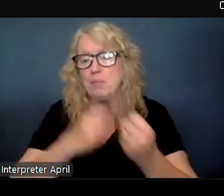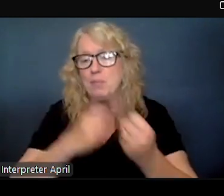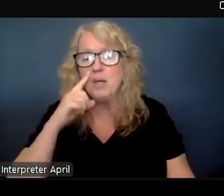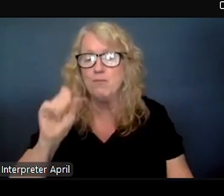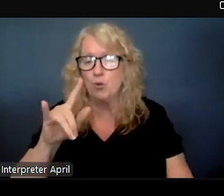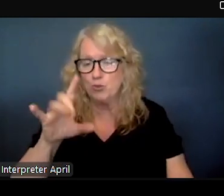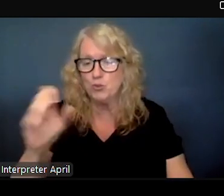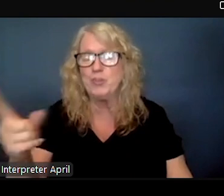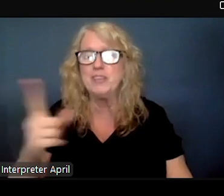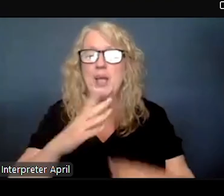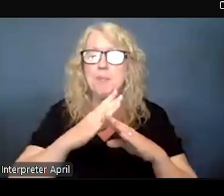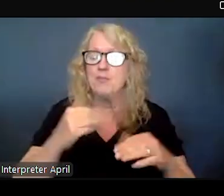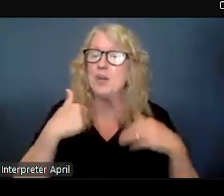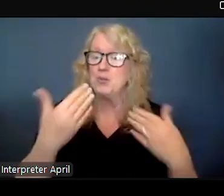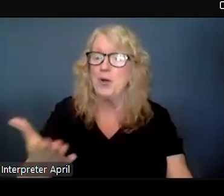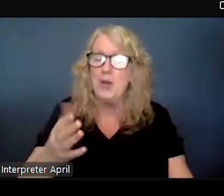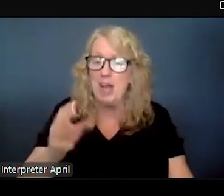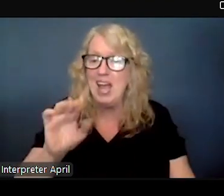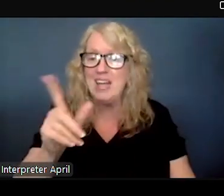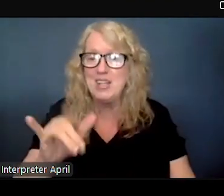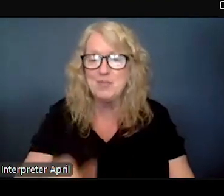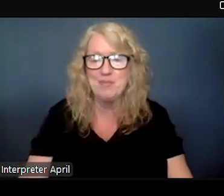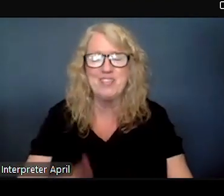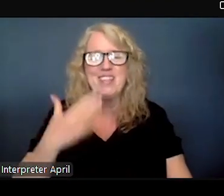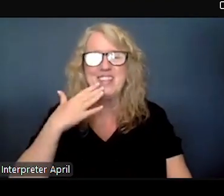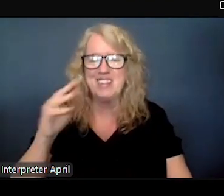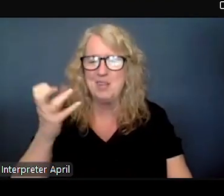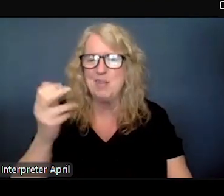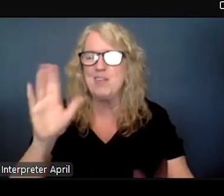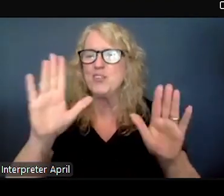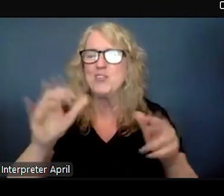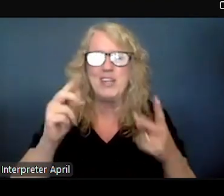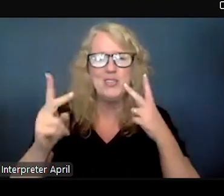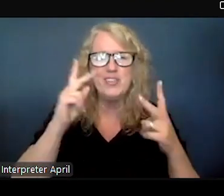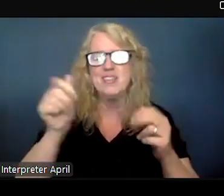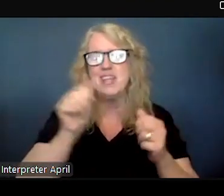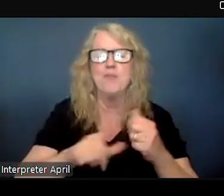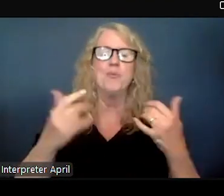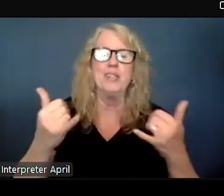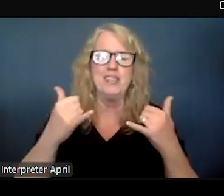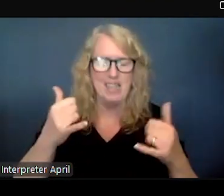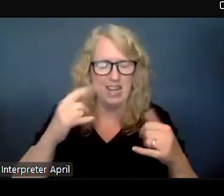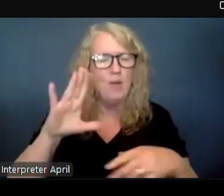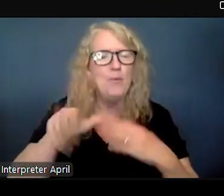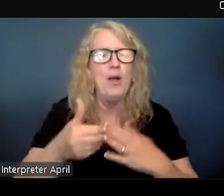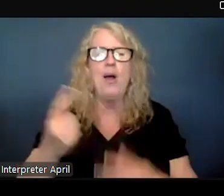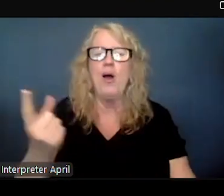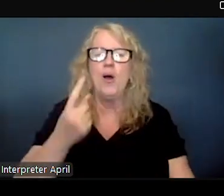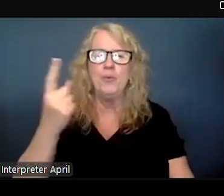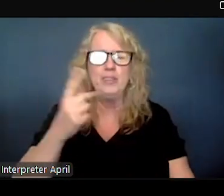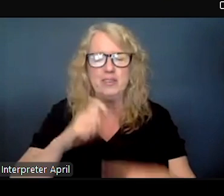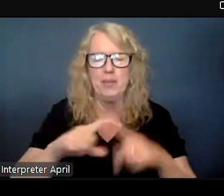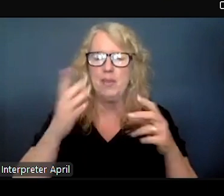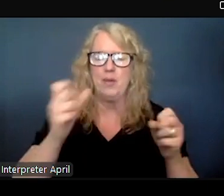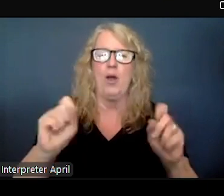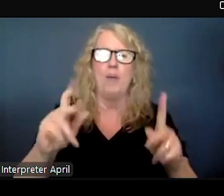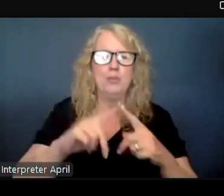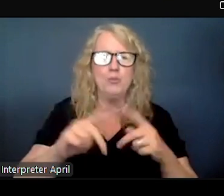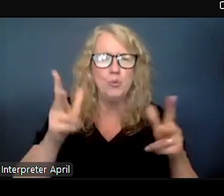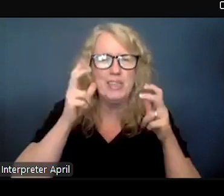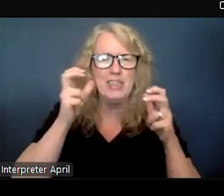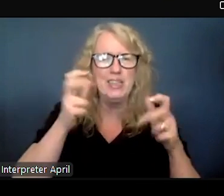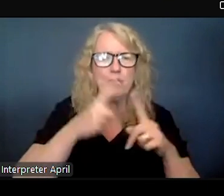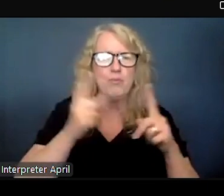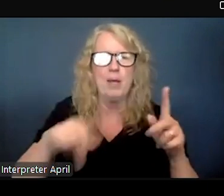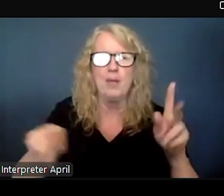Suicide Prevention. Go ahead, Emily. Thanks, Megan. Great to see everybody today. Always enjoy the opportunity to hear from others